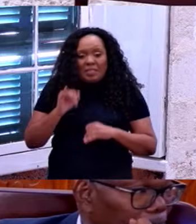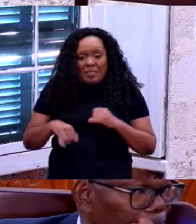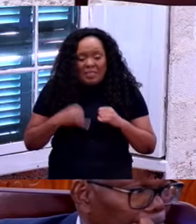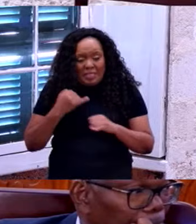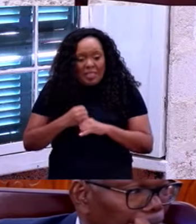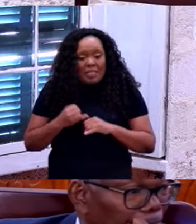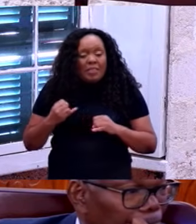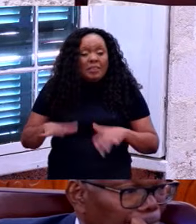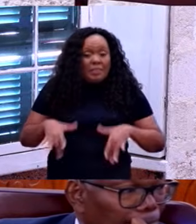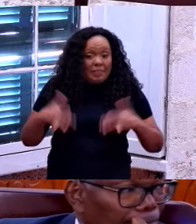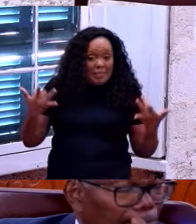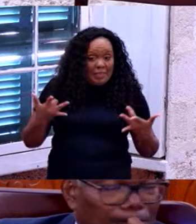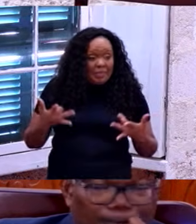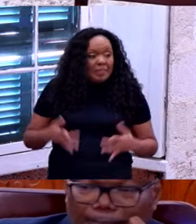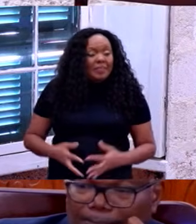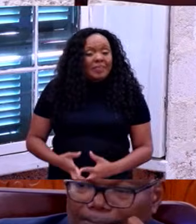affairs.